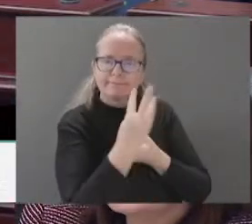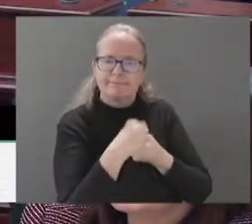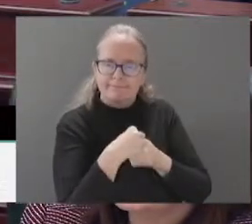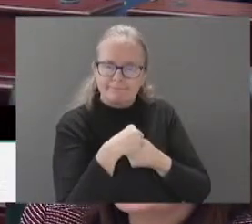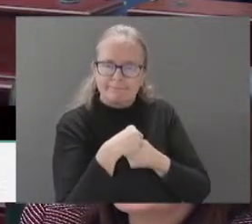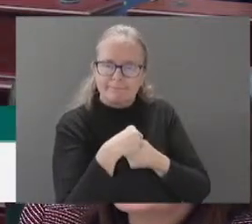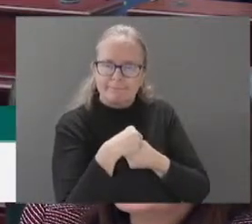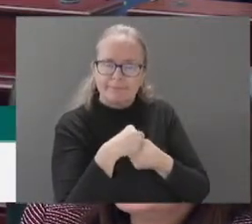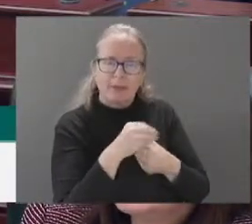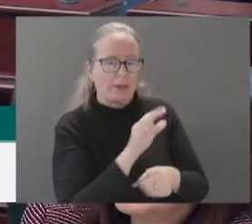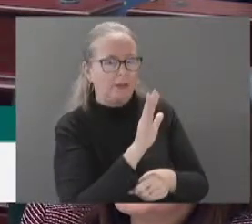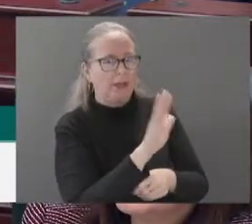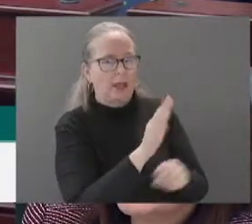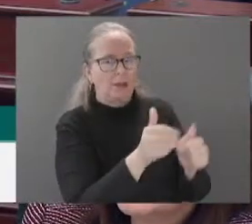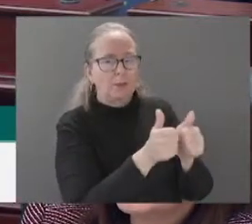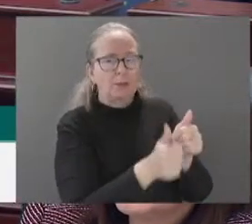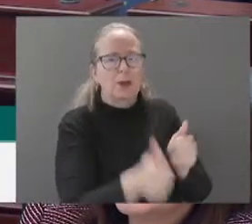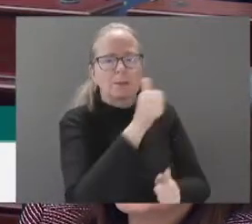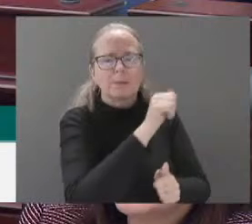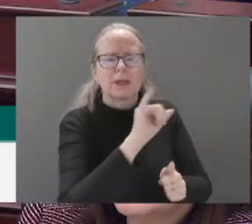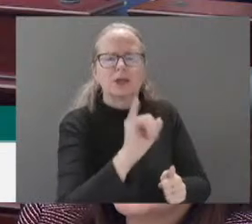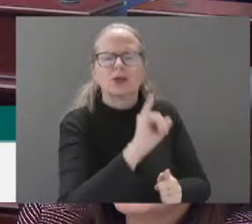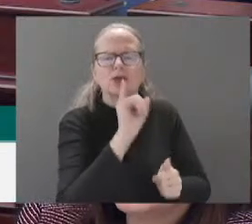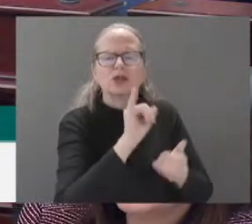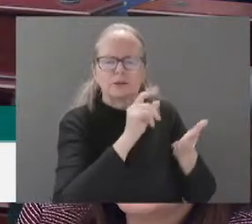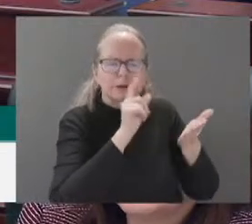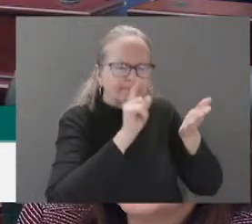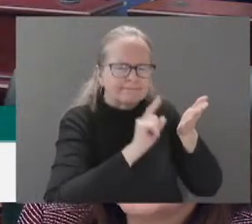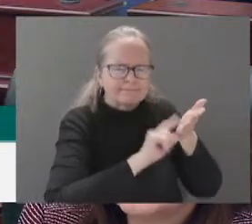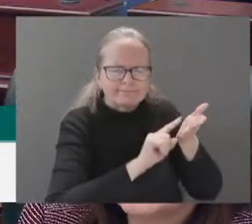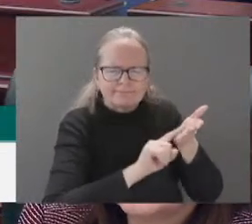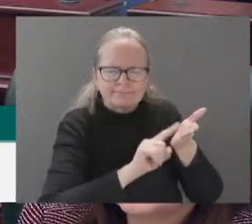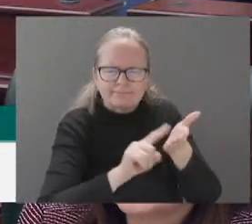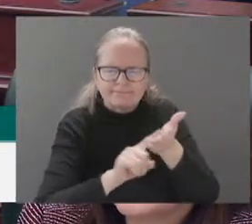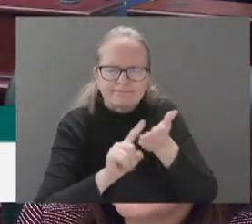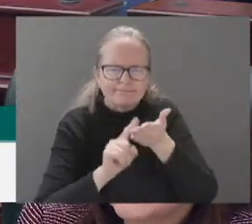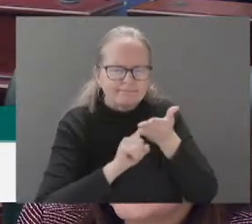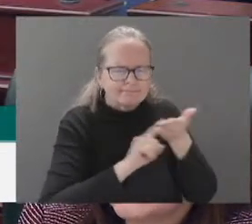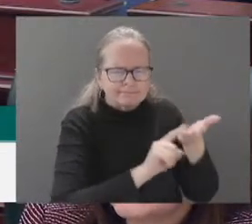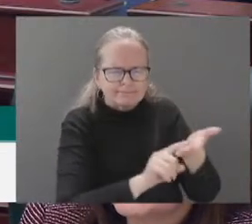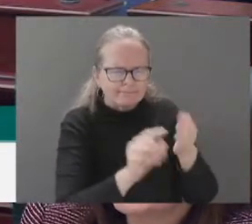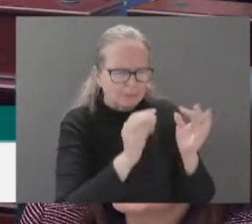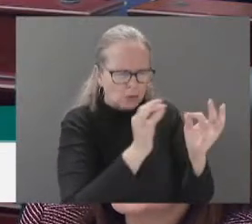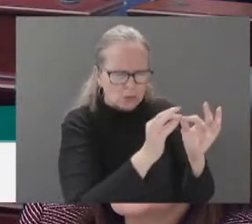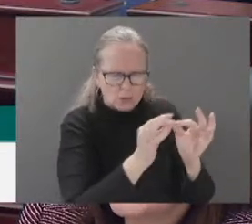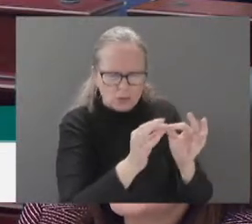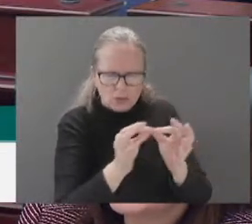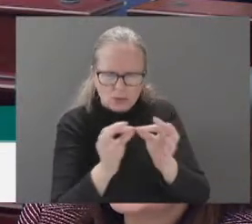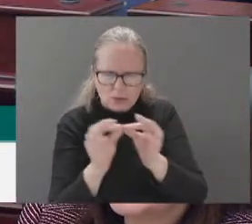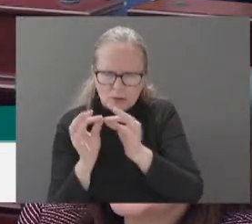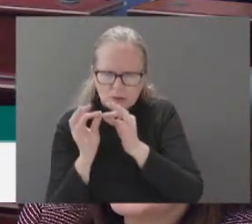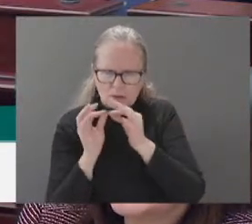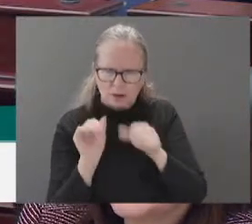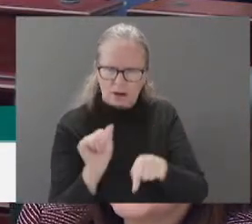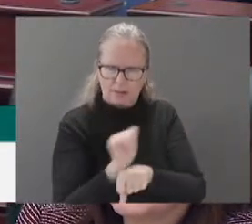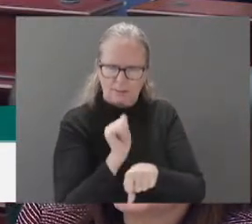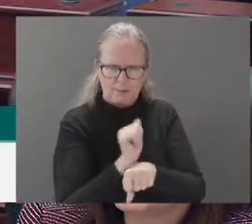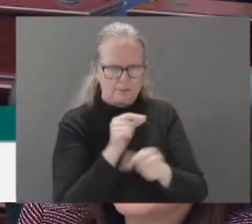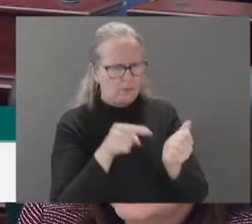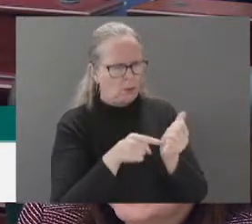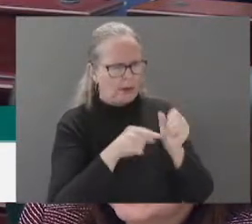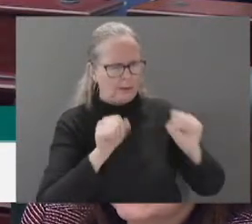legislative advice from three other Actuarial firms we think that we'll get that back in April and then we expect a number in the